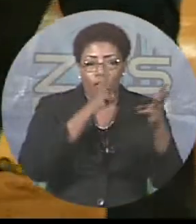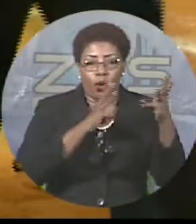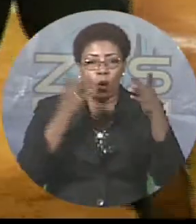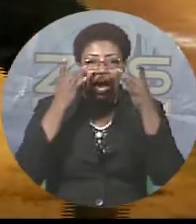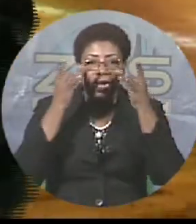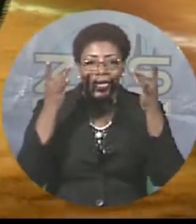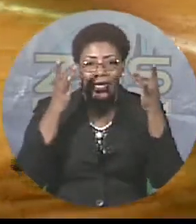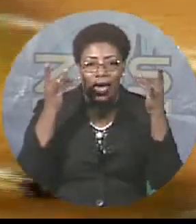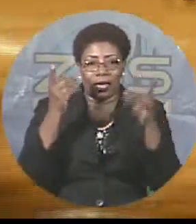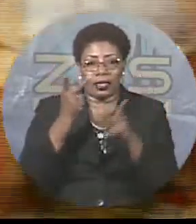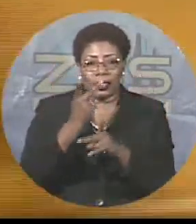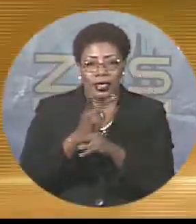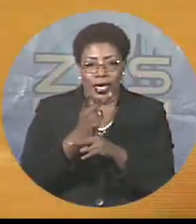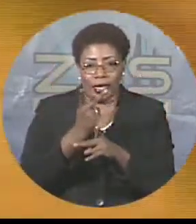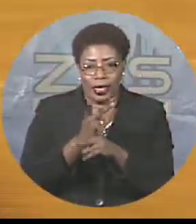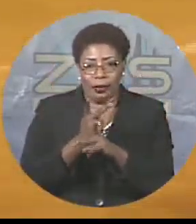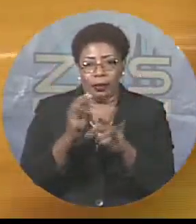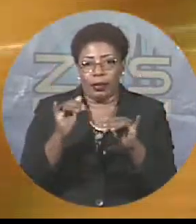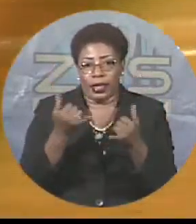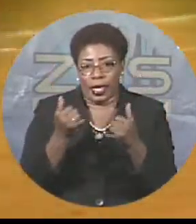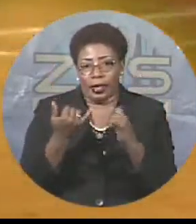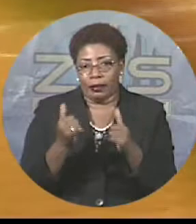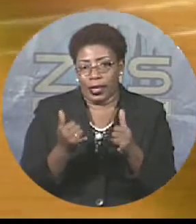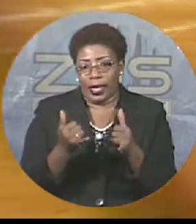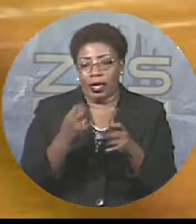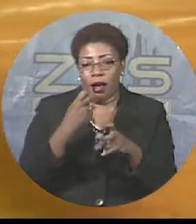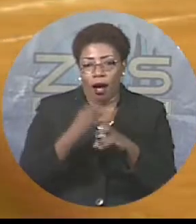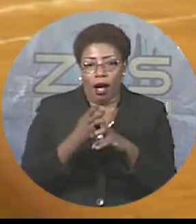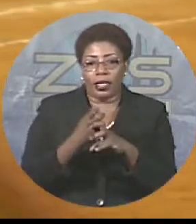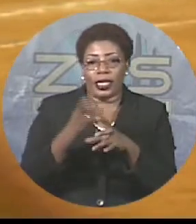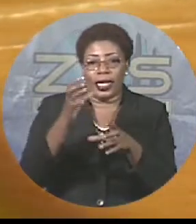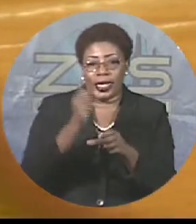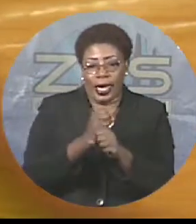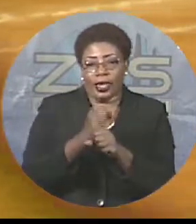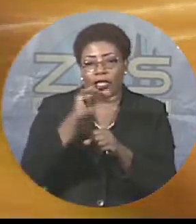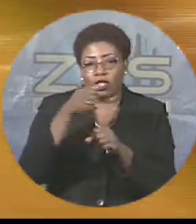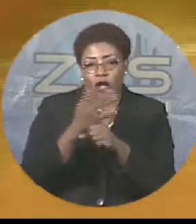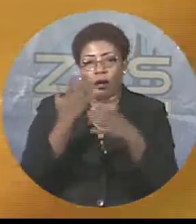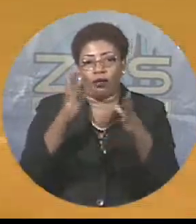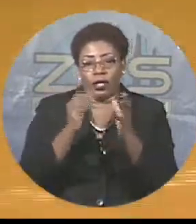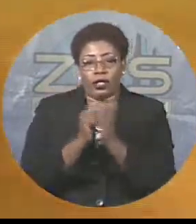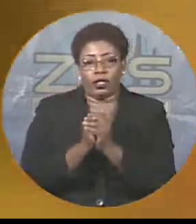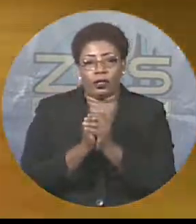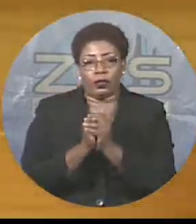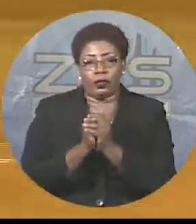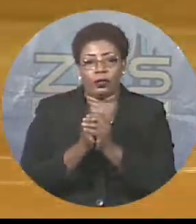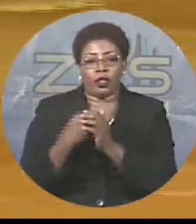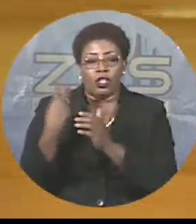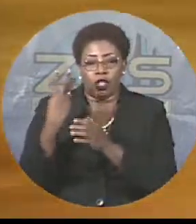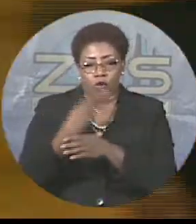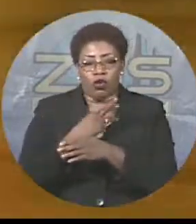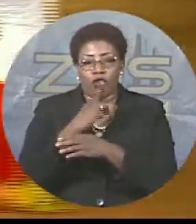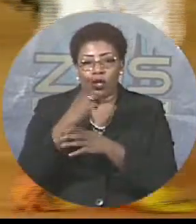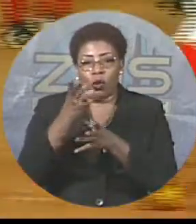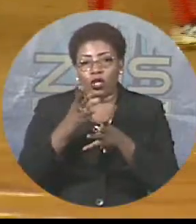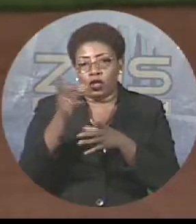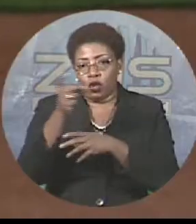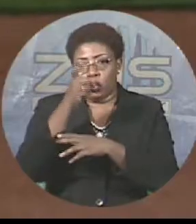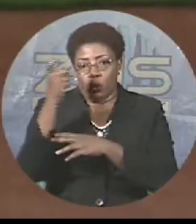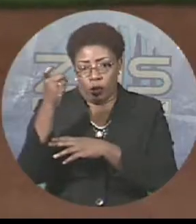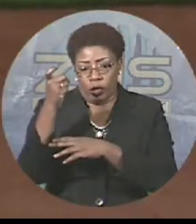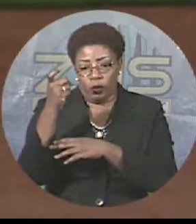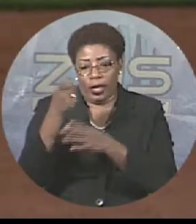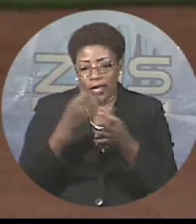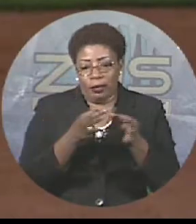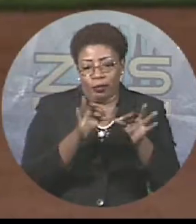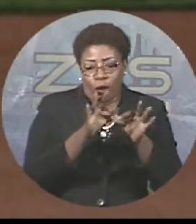simply kept clawing till they got the job done. It's a long game. We had intentions of winning with everybody that we had. We had a few key